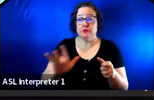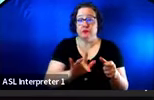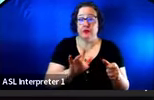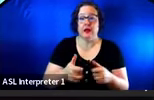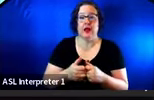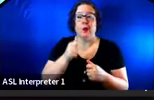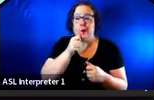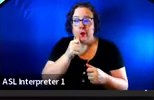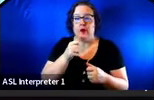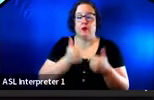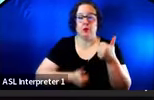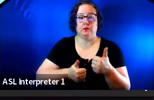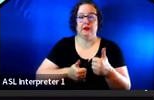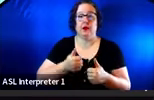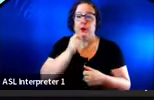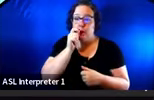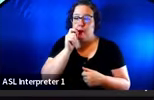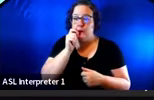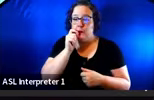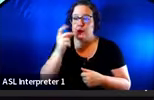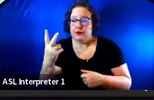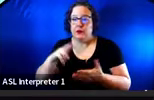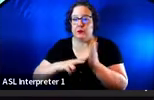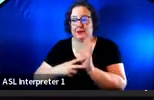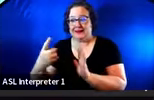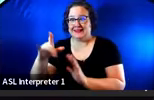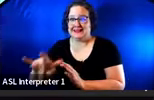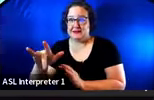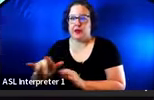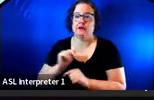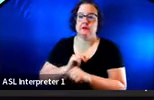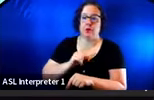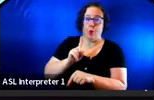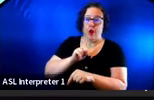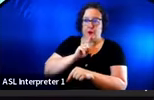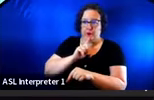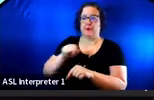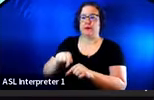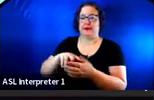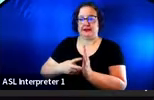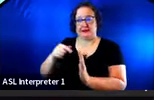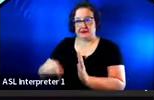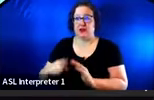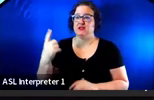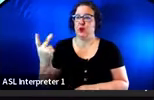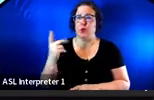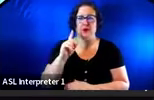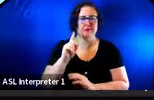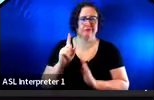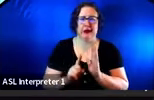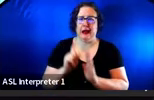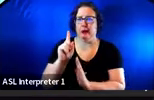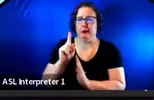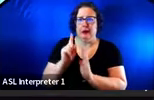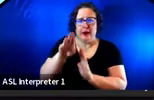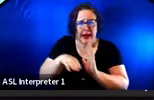switch would represent. So we hopped on a call. I believe Aaron and I were both on a call for an hour and a half, something, trying